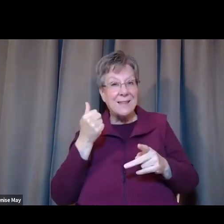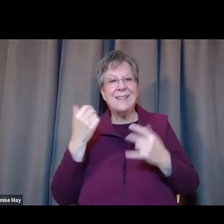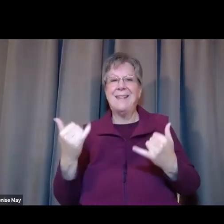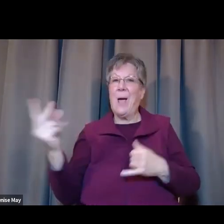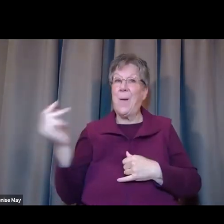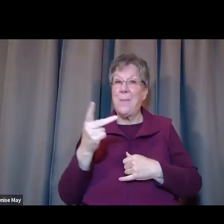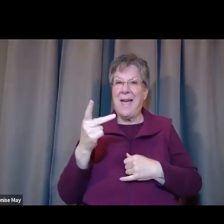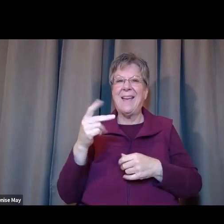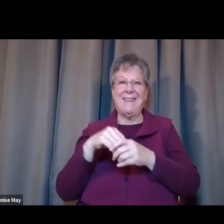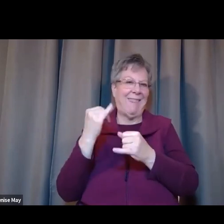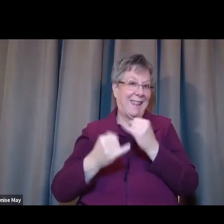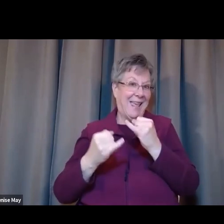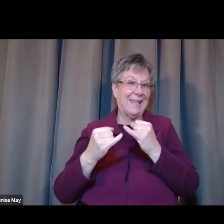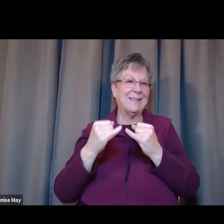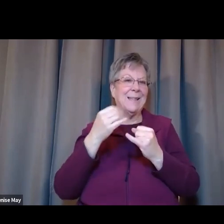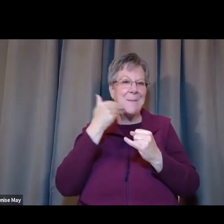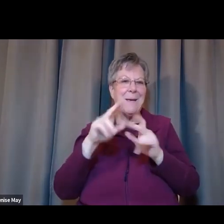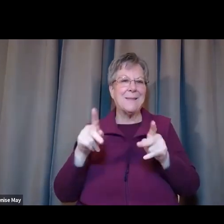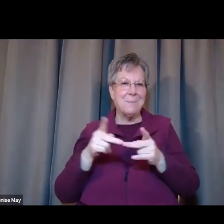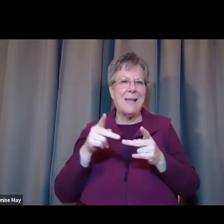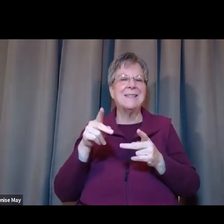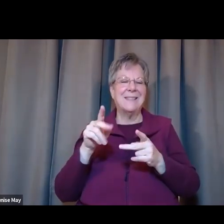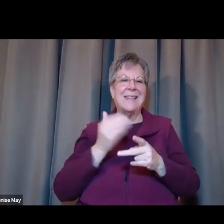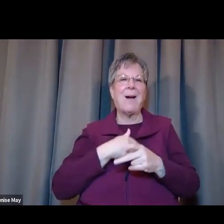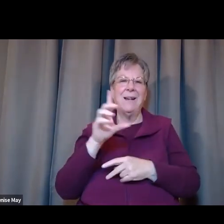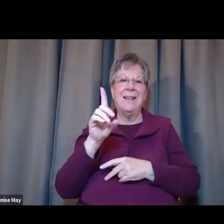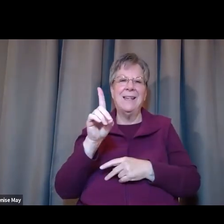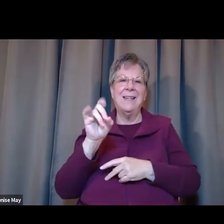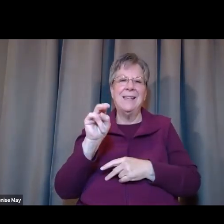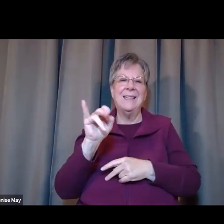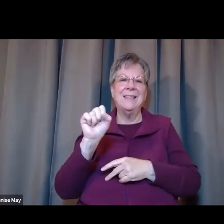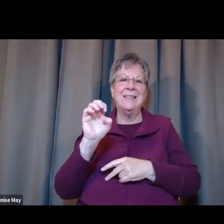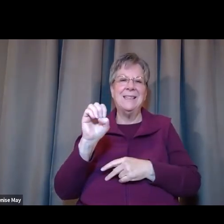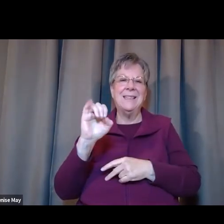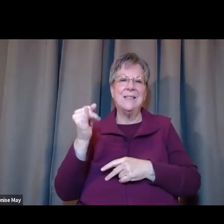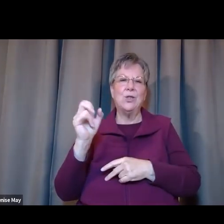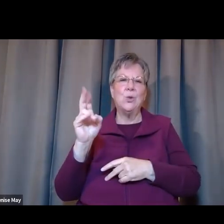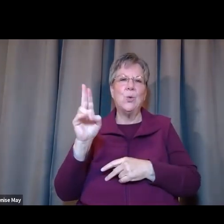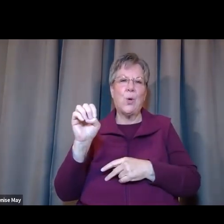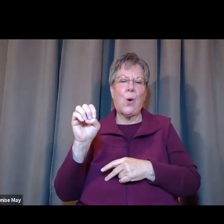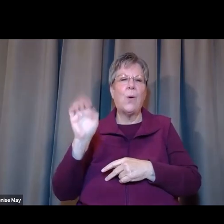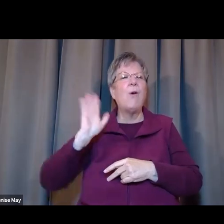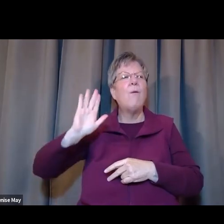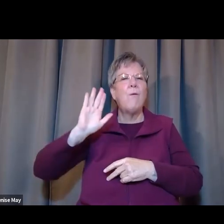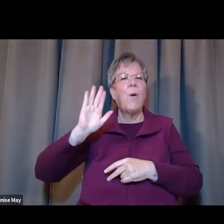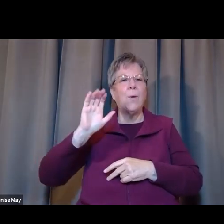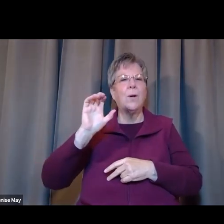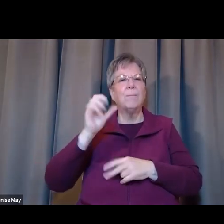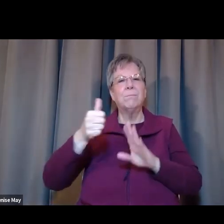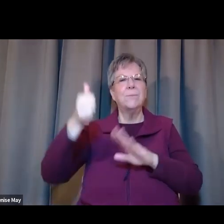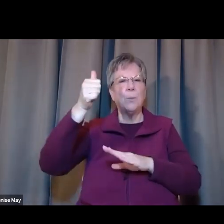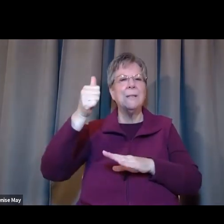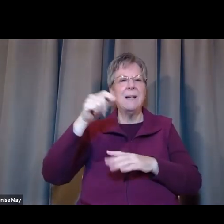in the last best place, I'm happy to say, is our own Denise Juneau, former superintendent of public instruction and